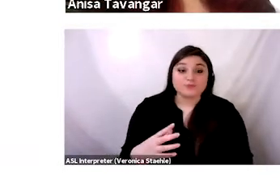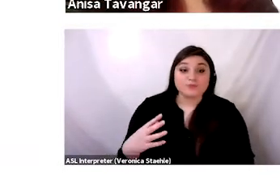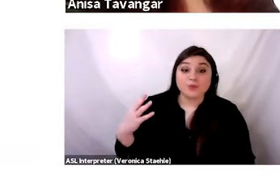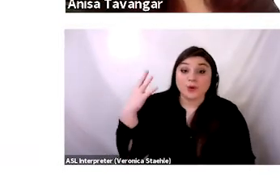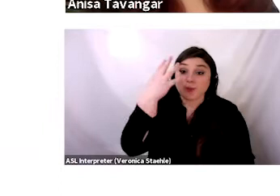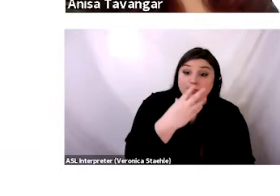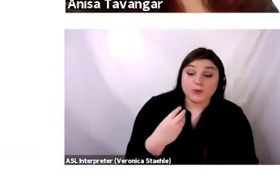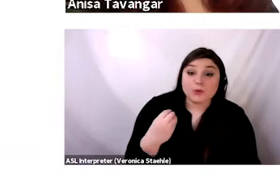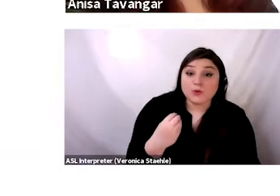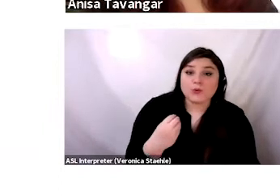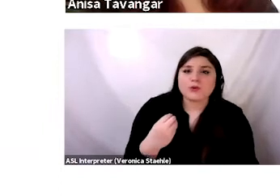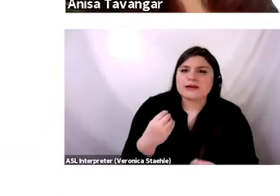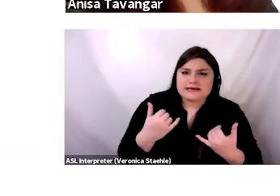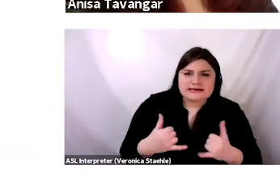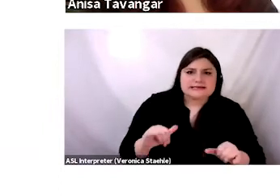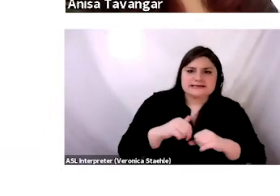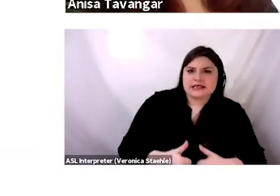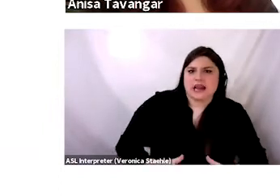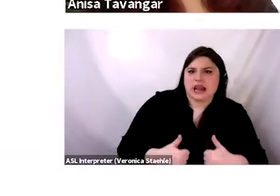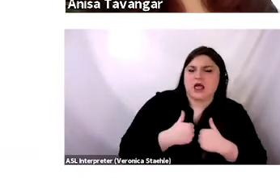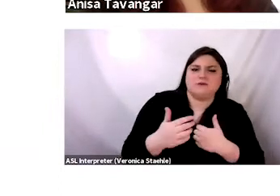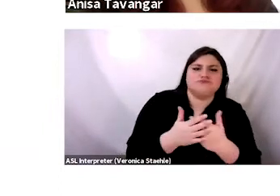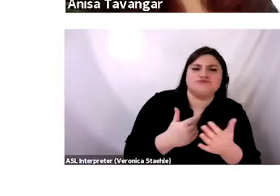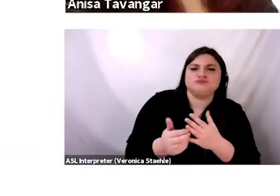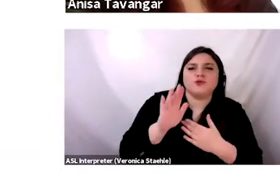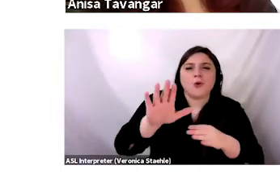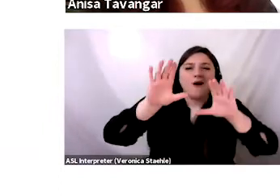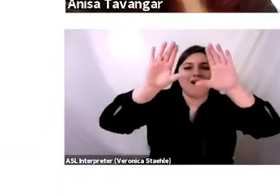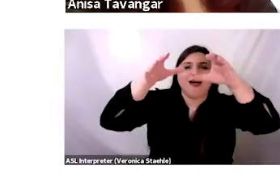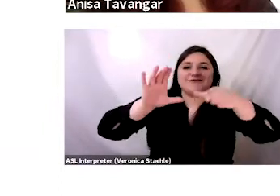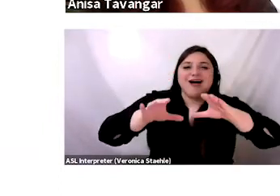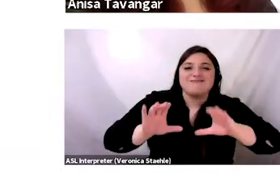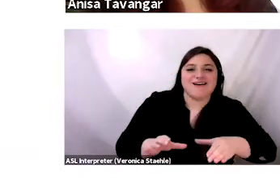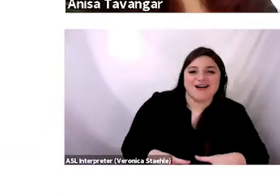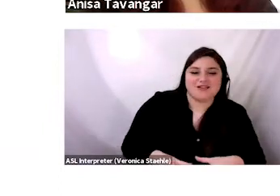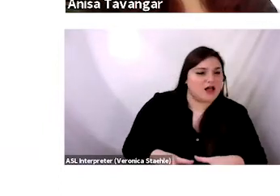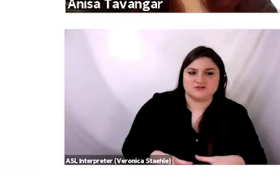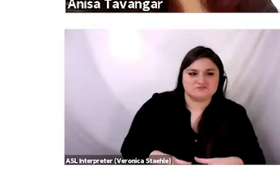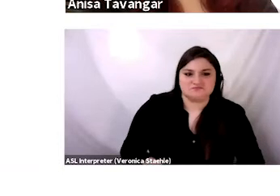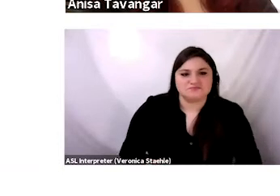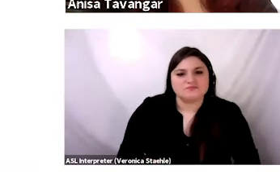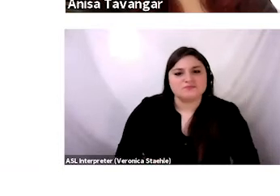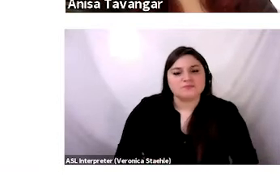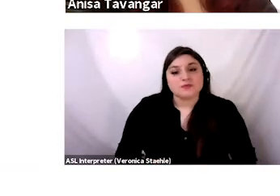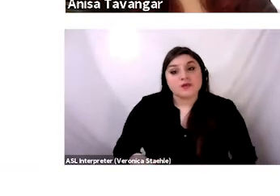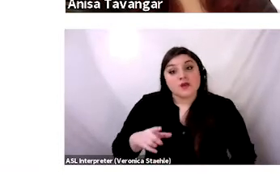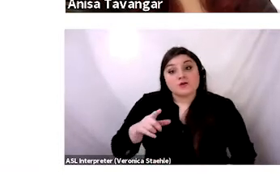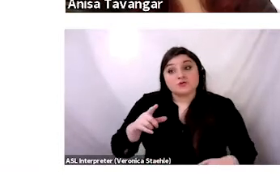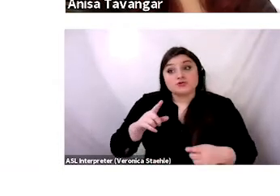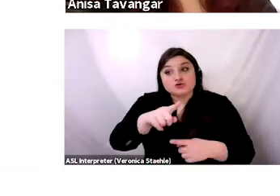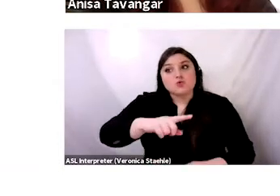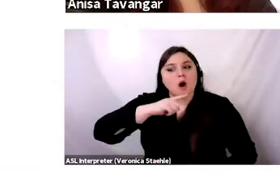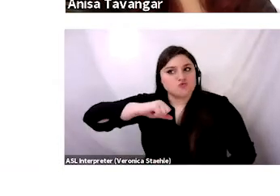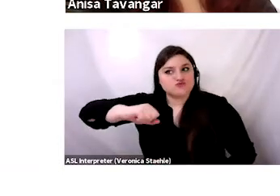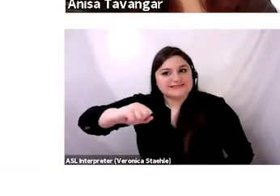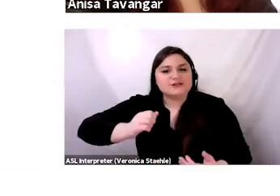She says, "Beauty can be and is present in our lives, irrespective of our class status. Learning to see and appreciate the